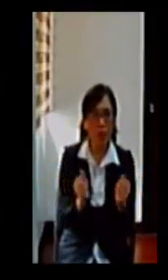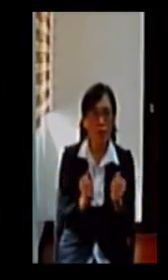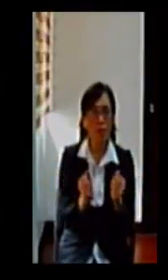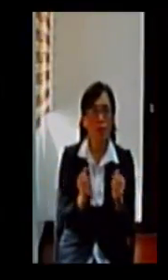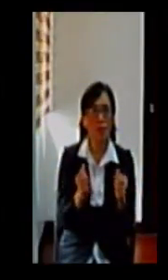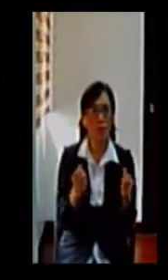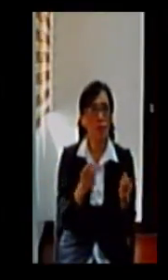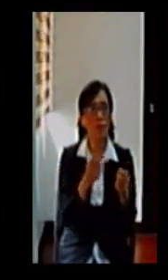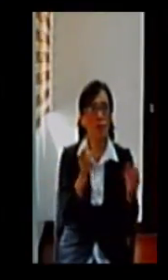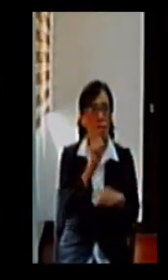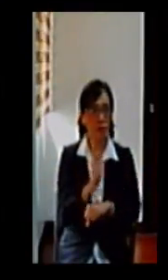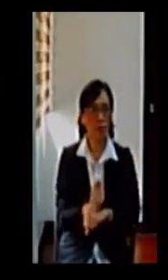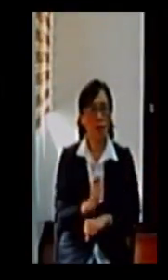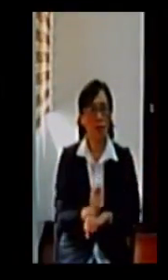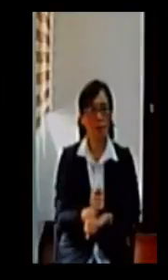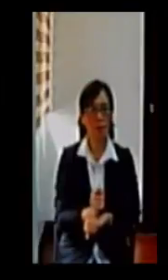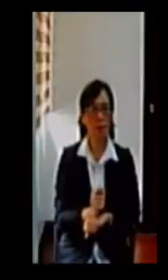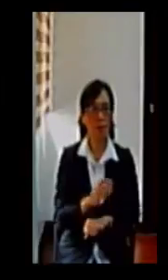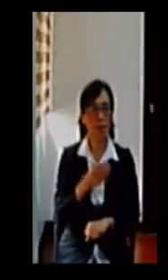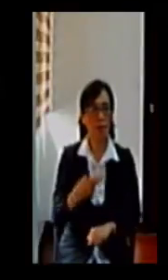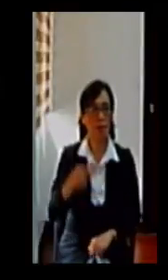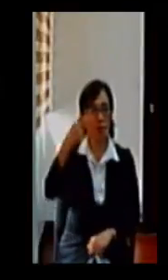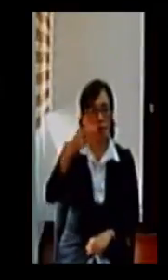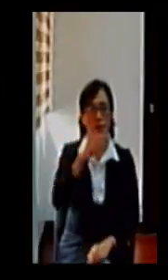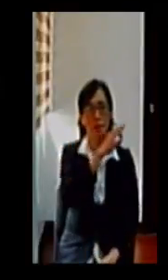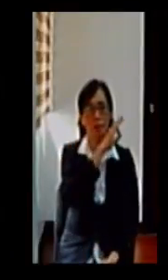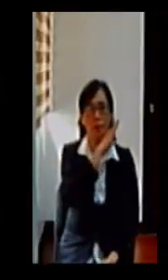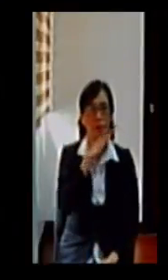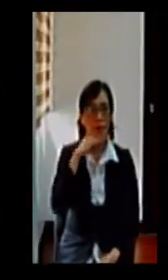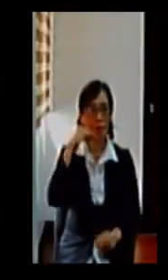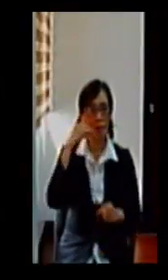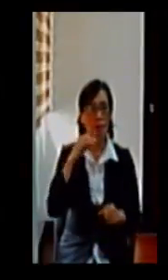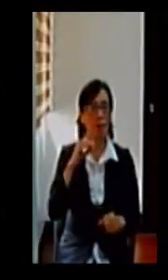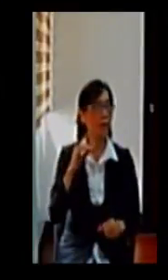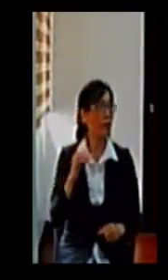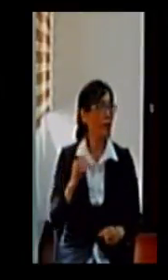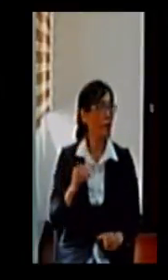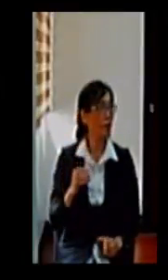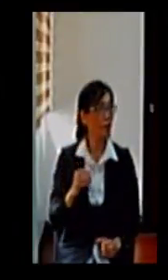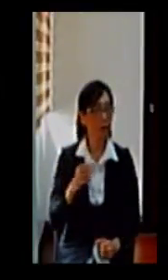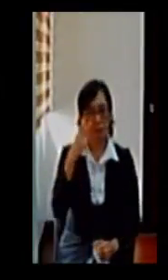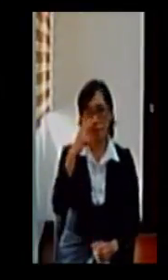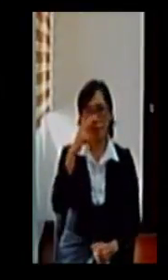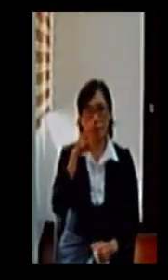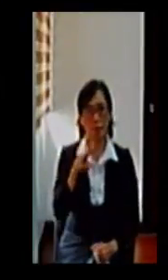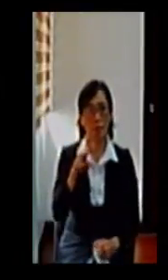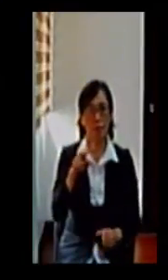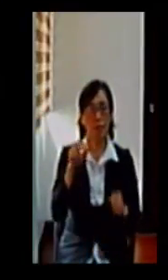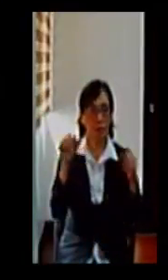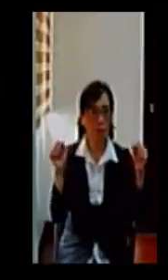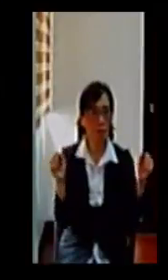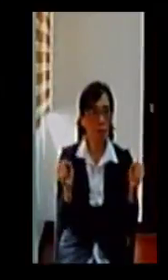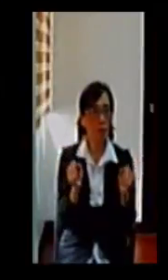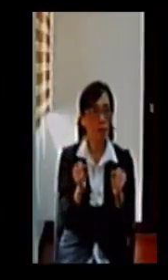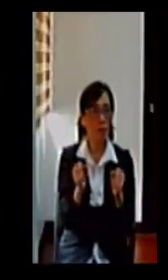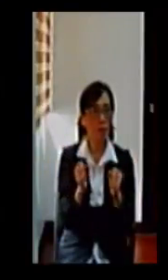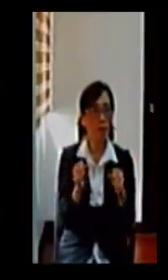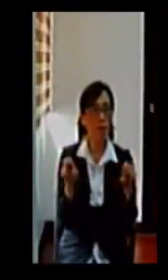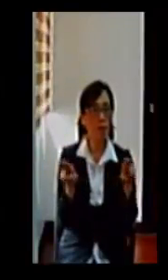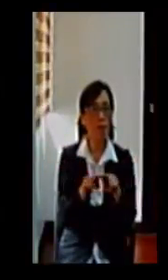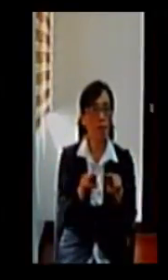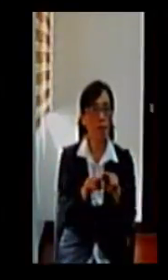traditional upland farming for the Mangyans. And we're seeing a shrinking of the